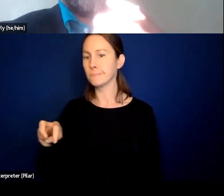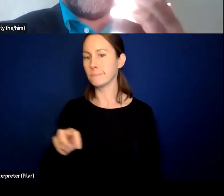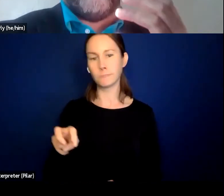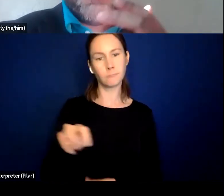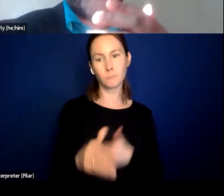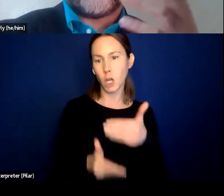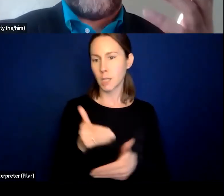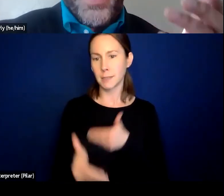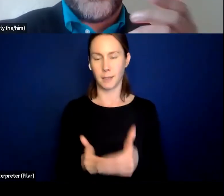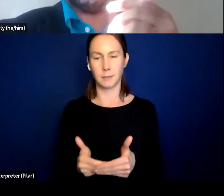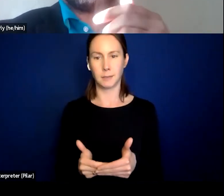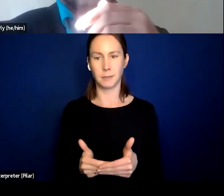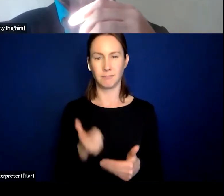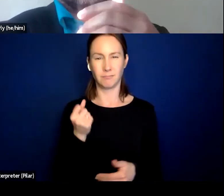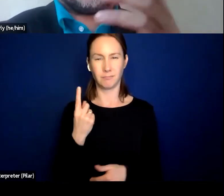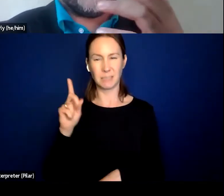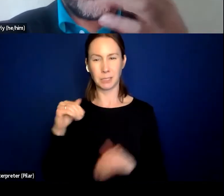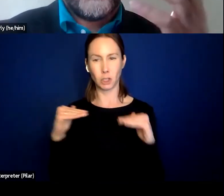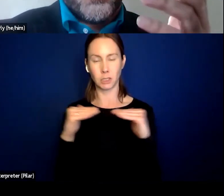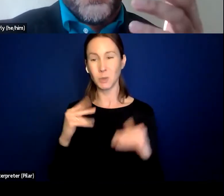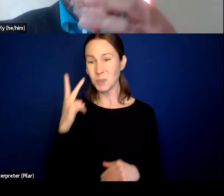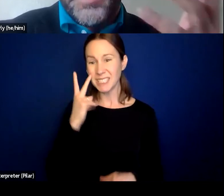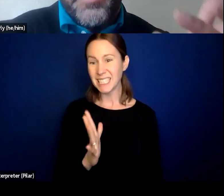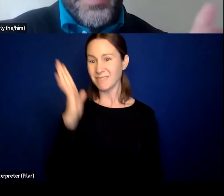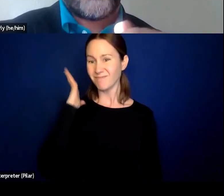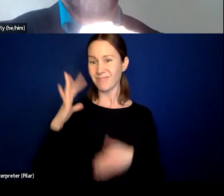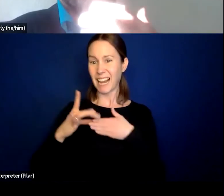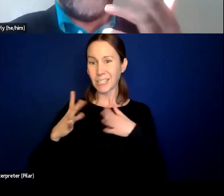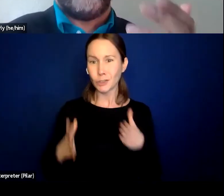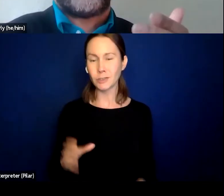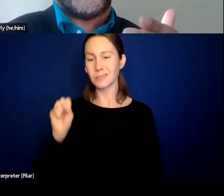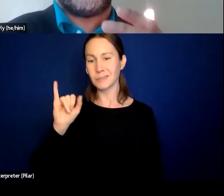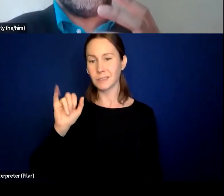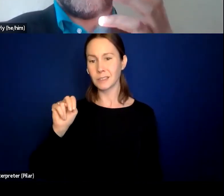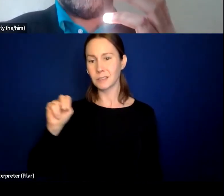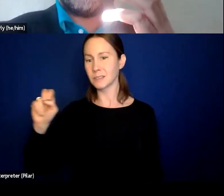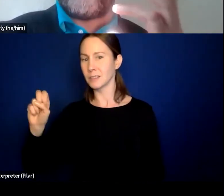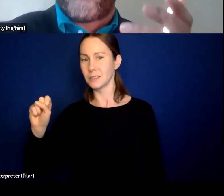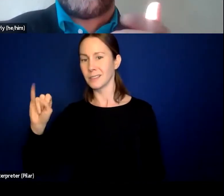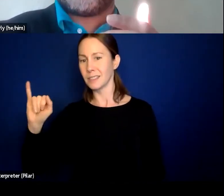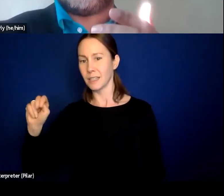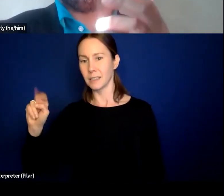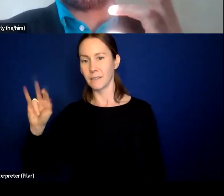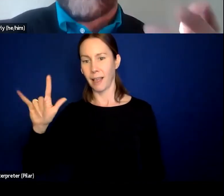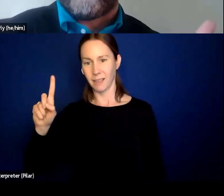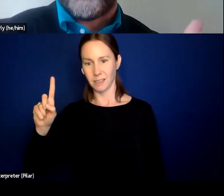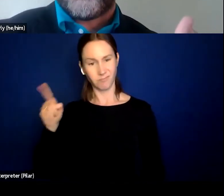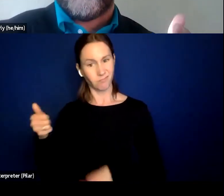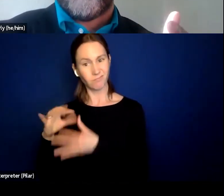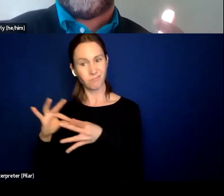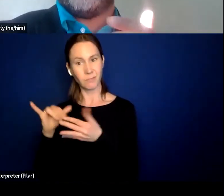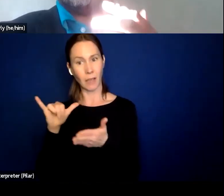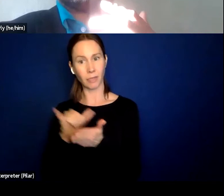look to the pioneers of disability justice, Sins Invalid, they note that the framework is